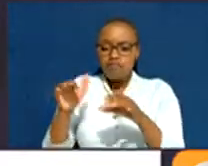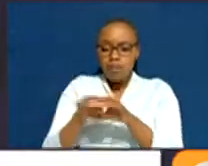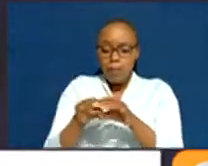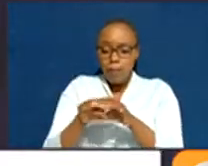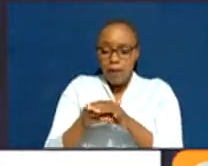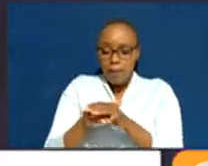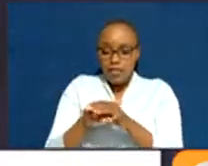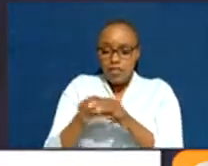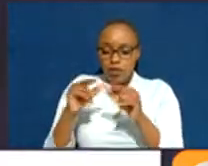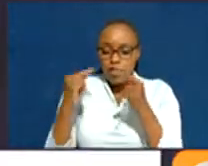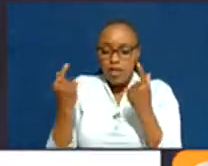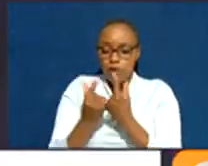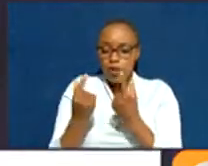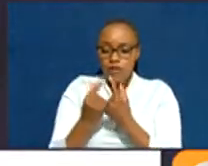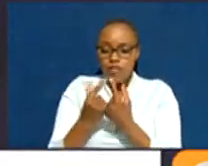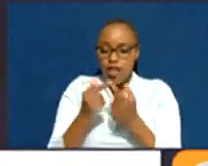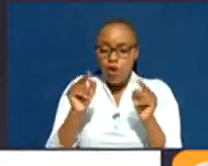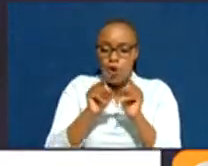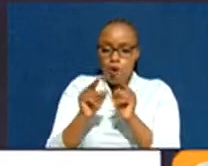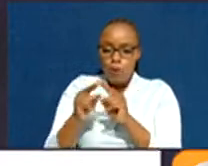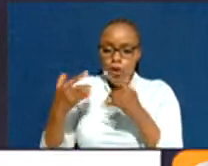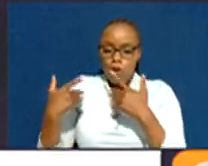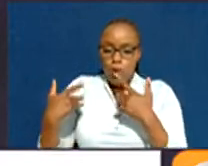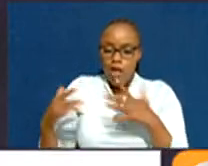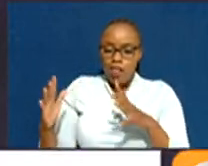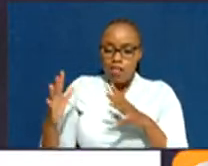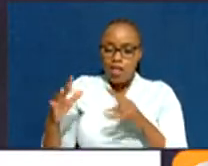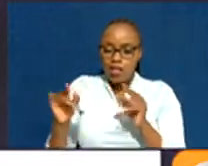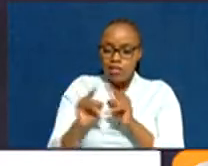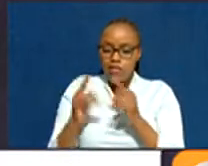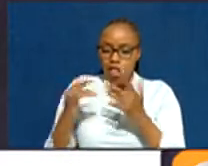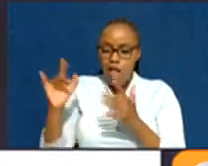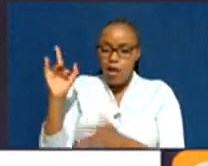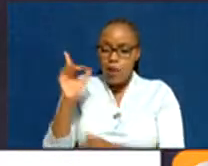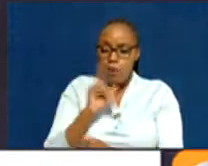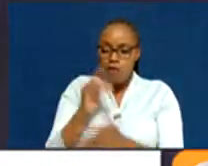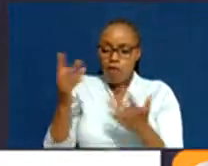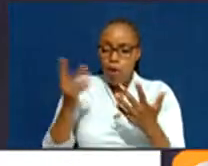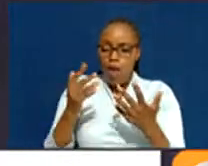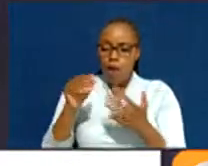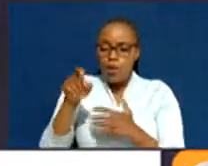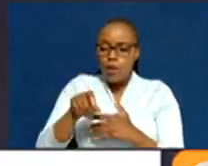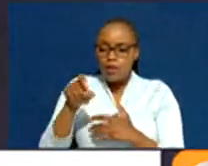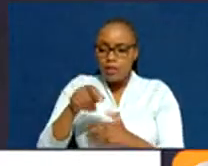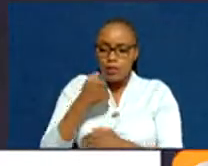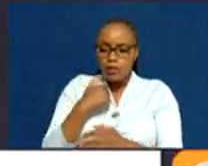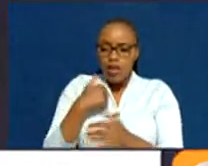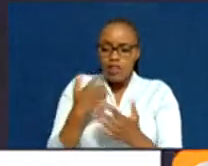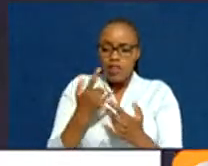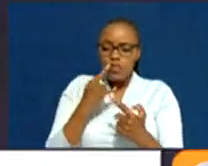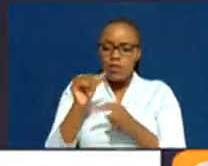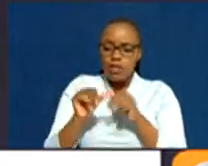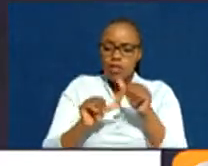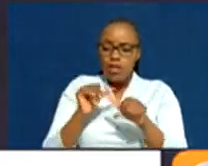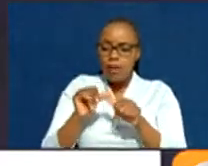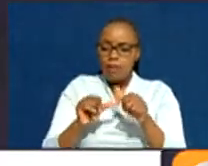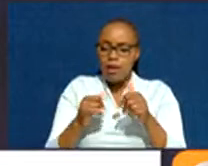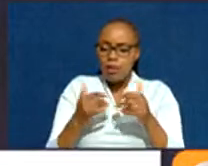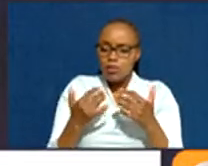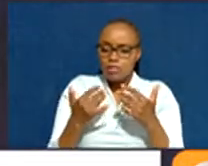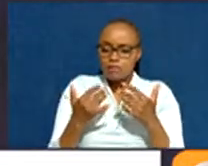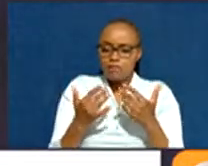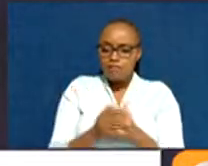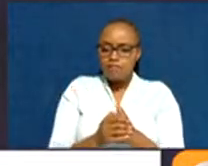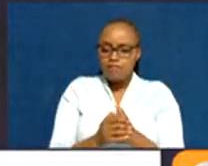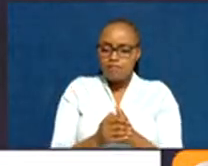Commonwealth did lose, as it were, possibly other countries. That's talking about Sudan. You're talking about Saudi Arabia. You're talking